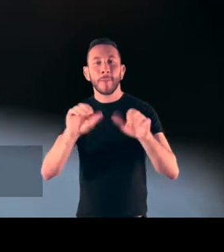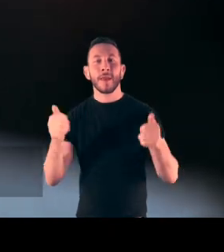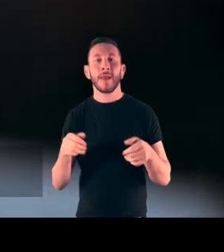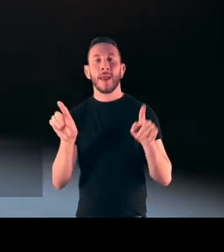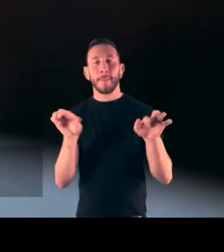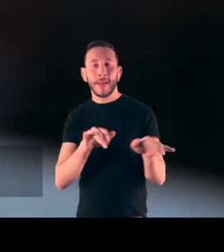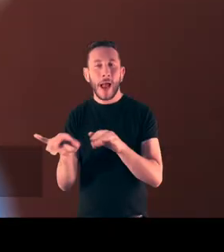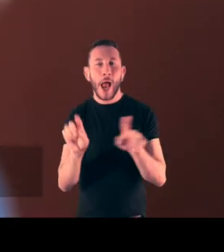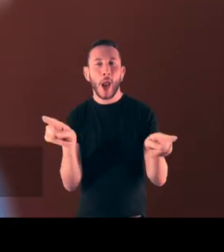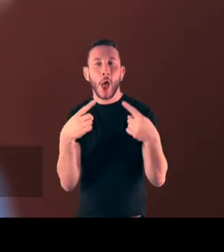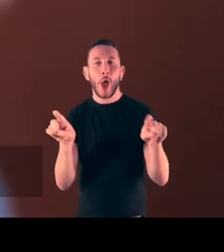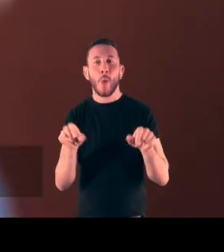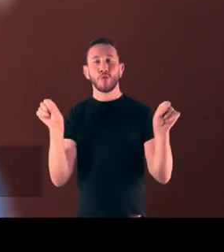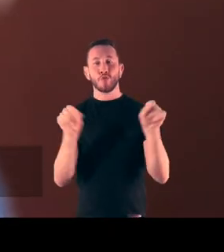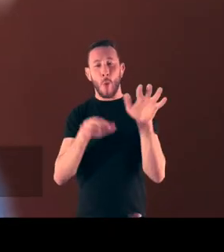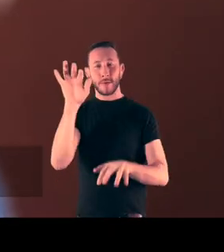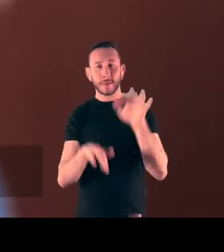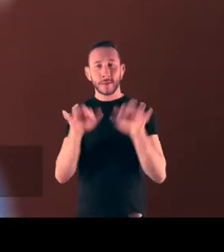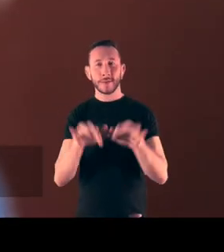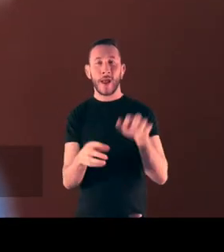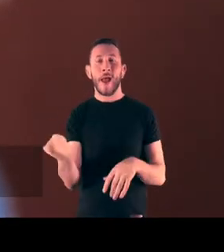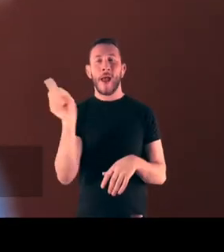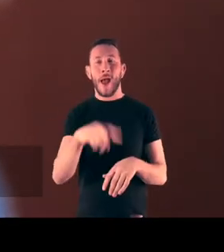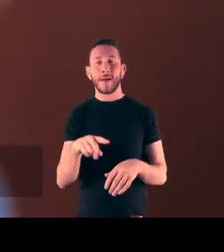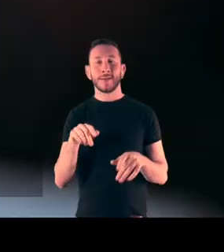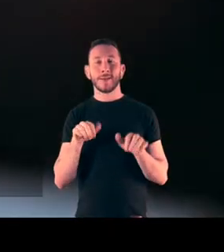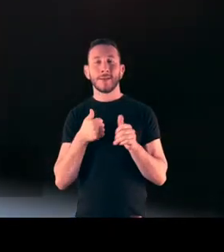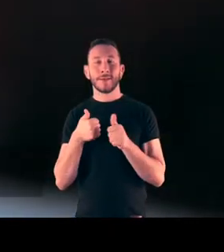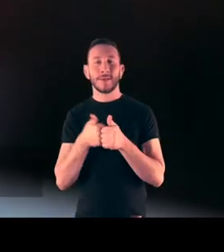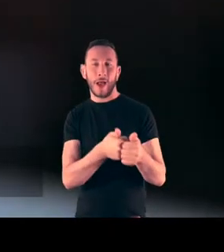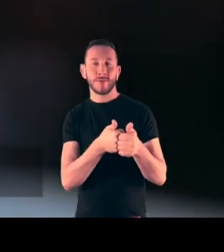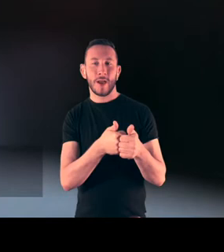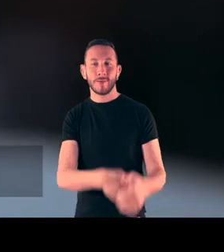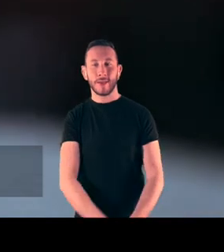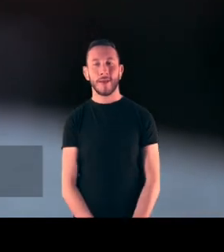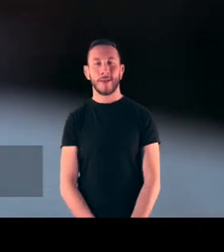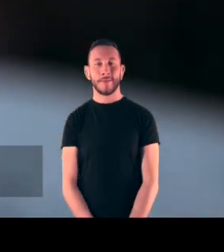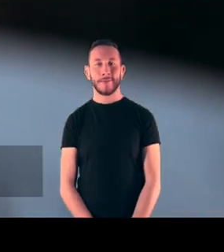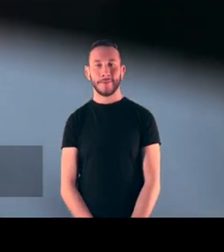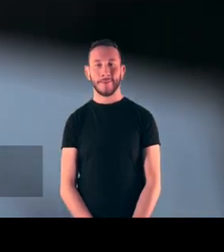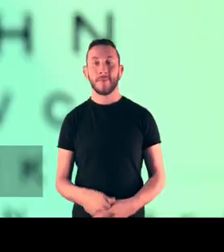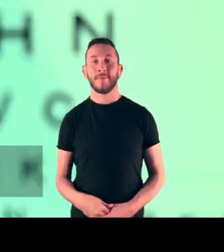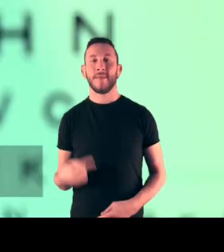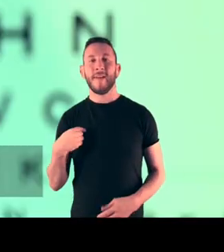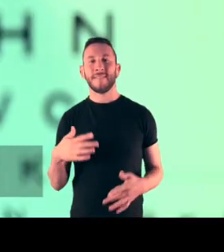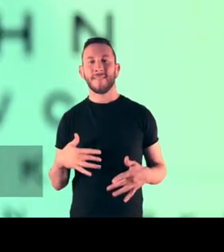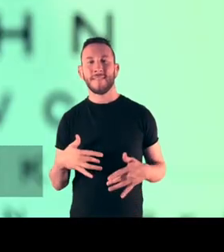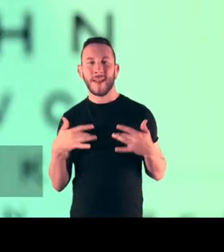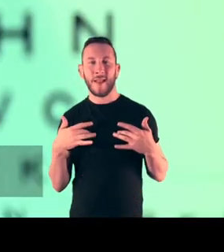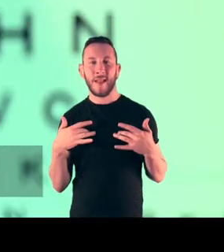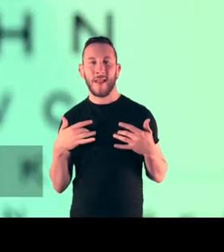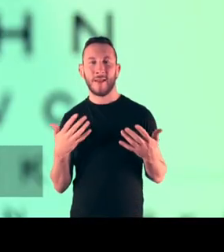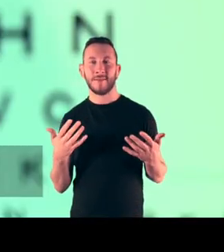physiotherapy, and then a trade, piano tuning, shorthand typing, secretary work. I suppose